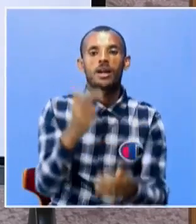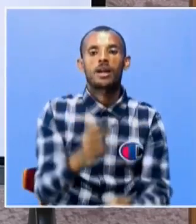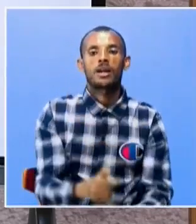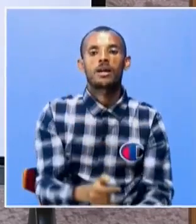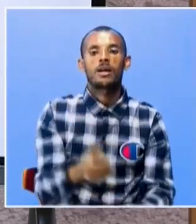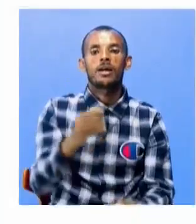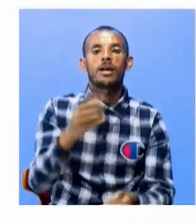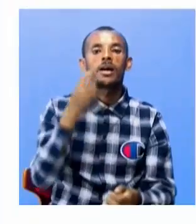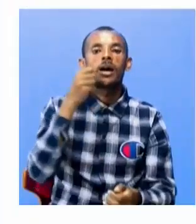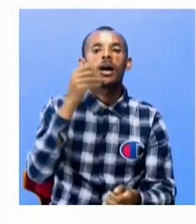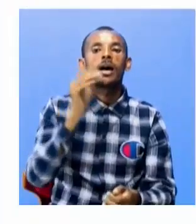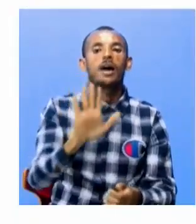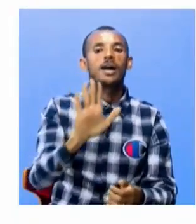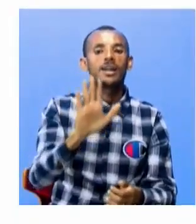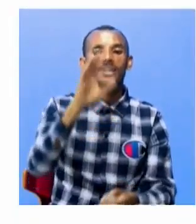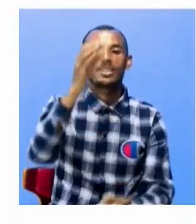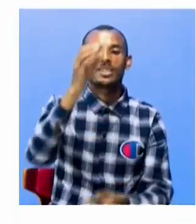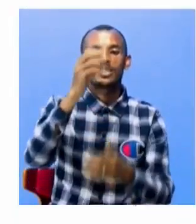her score